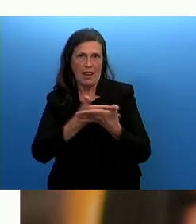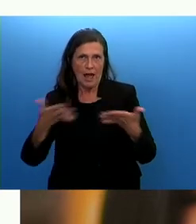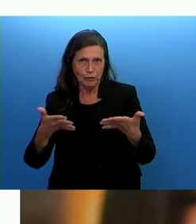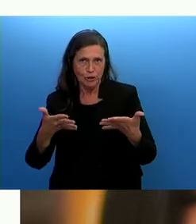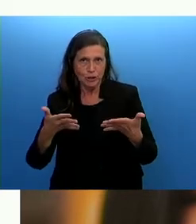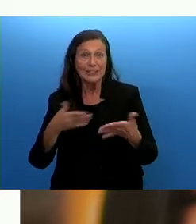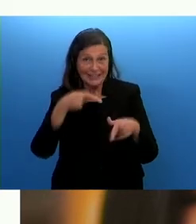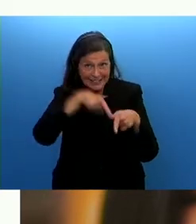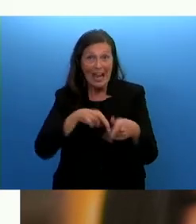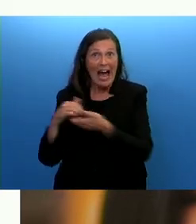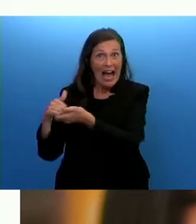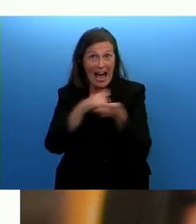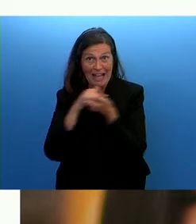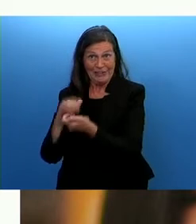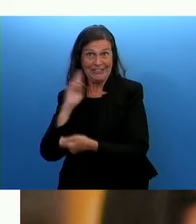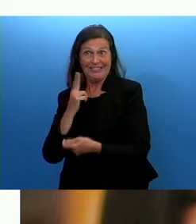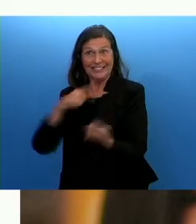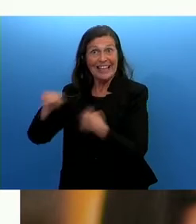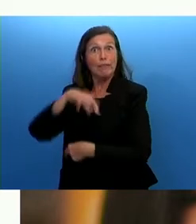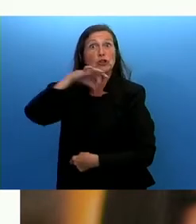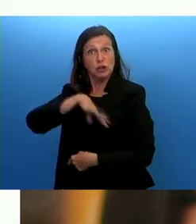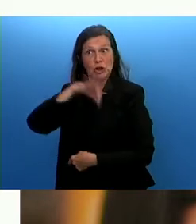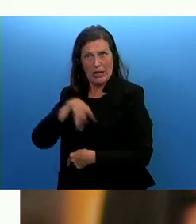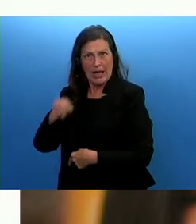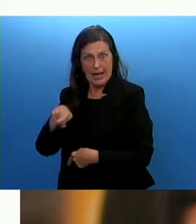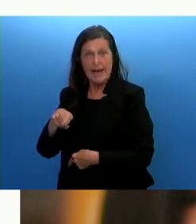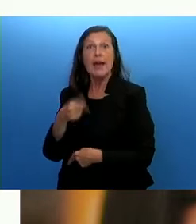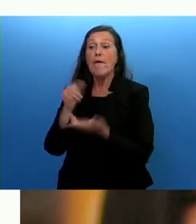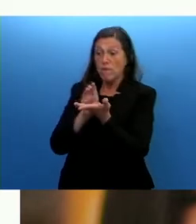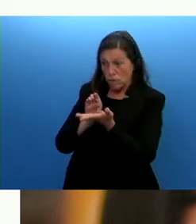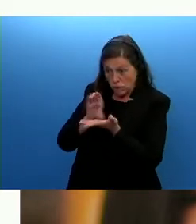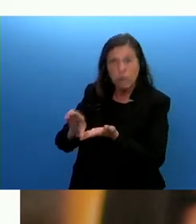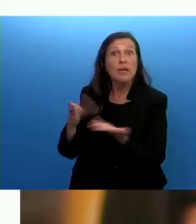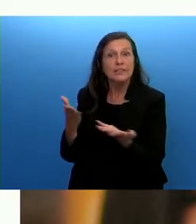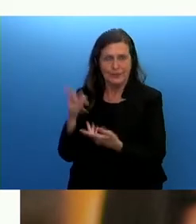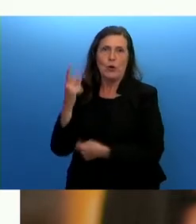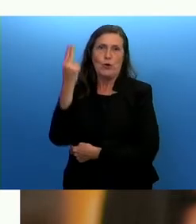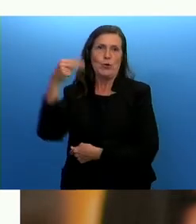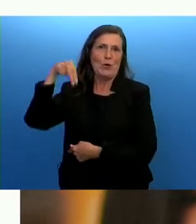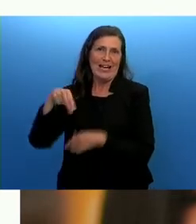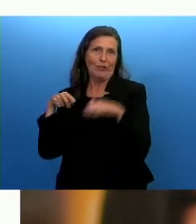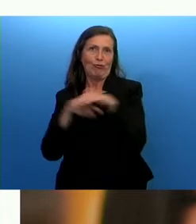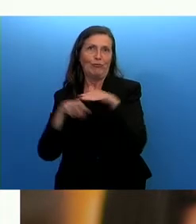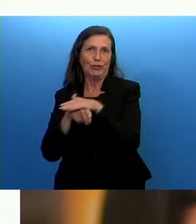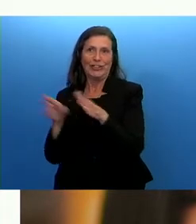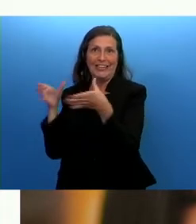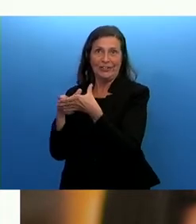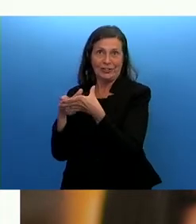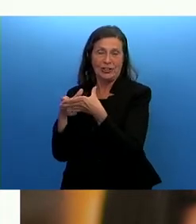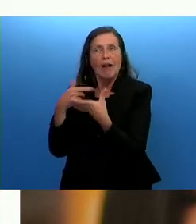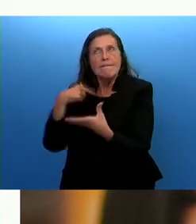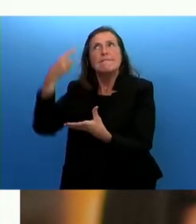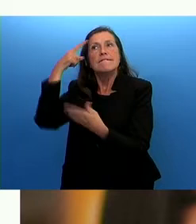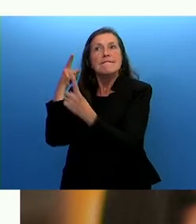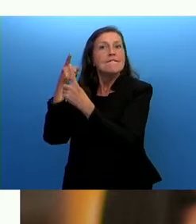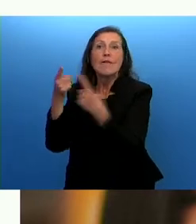the Association of the Deaf of Chile, supported and funded by the UN Refugee Agency. The idea, of course, being to help